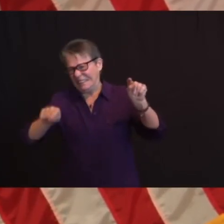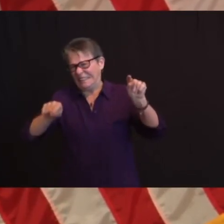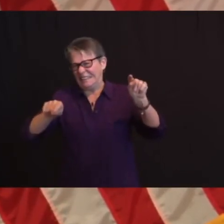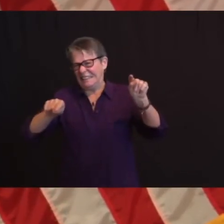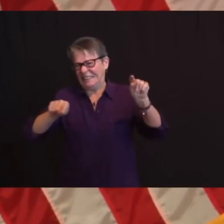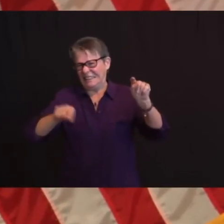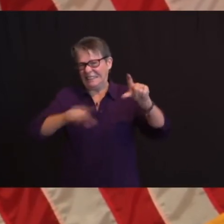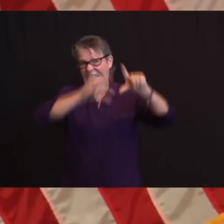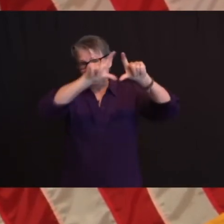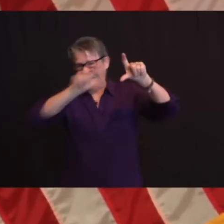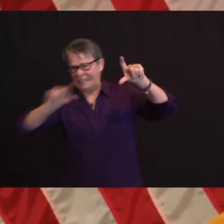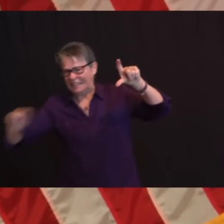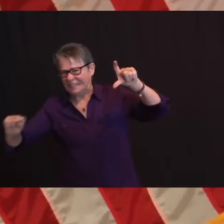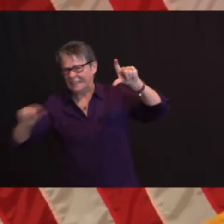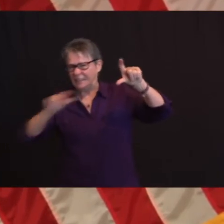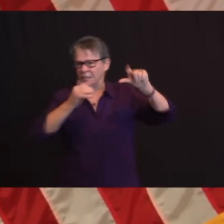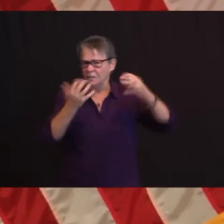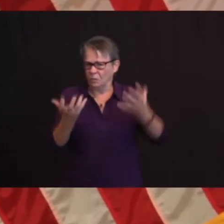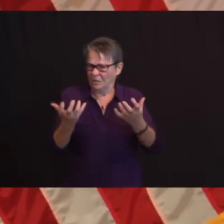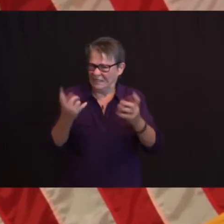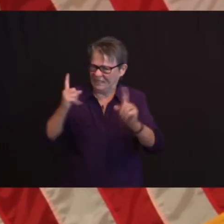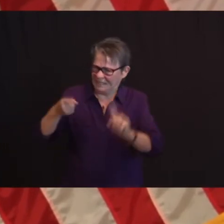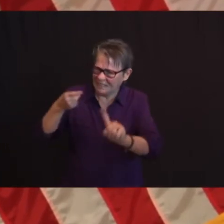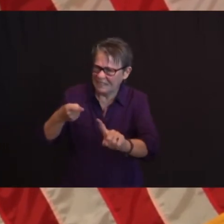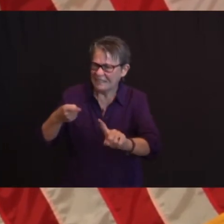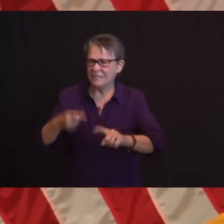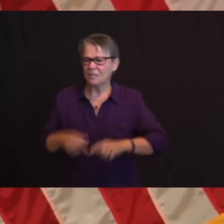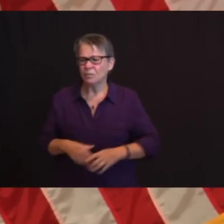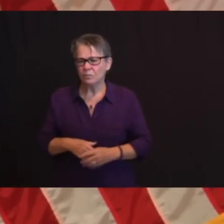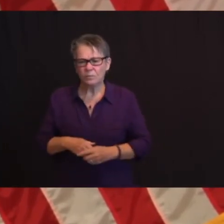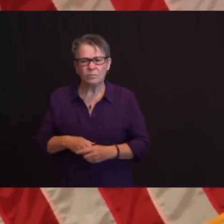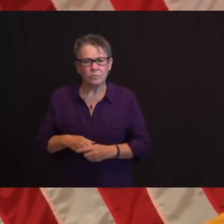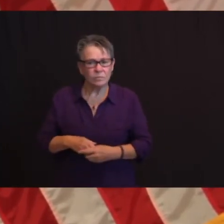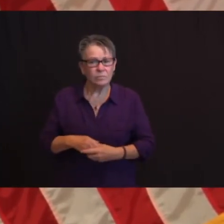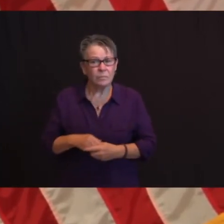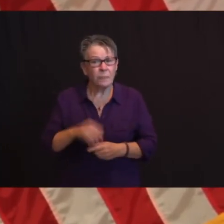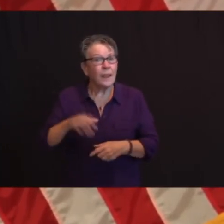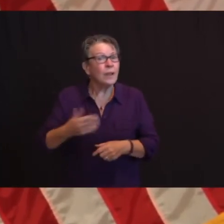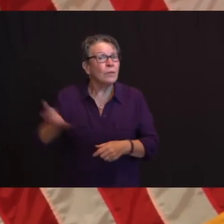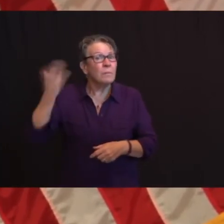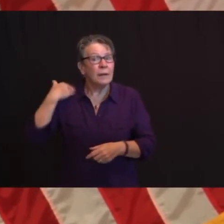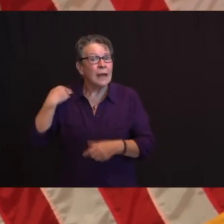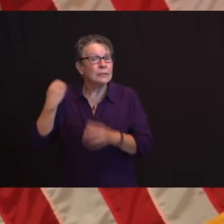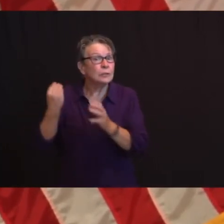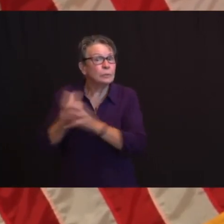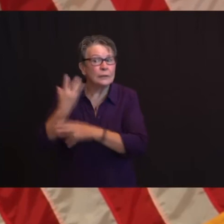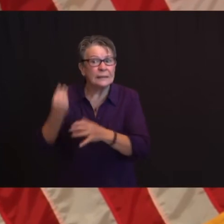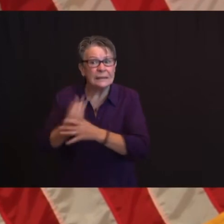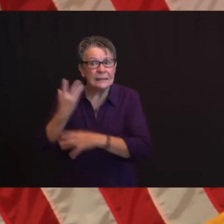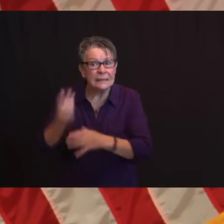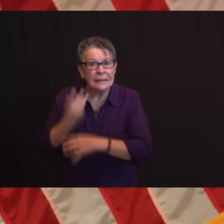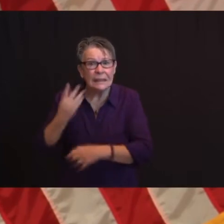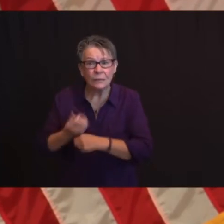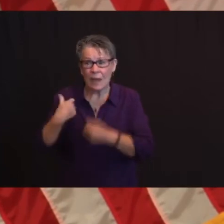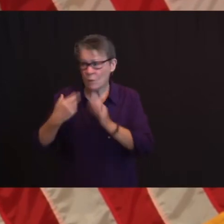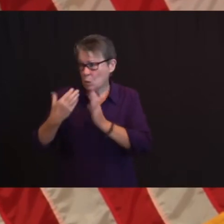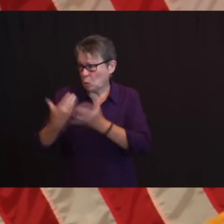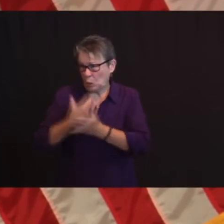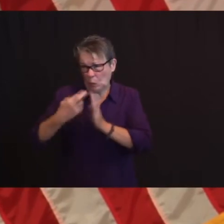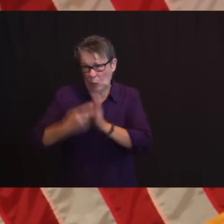all those restrictions and the mindfulness associated with community mitigation. That really was what stemmed